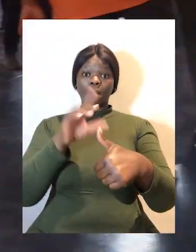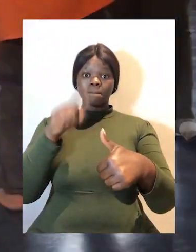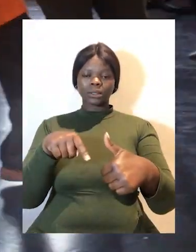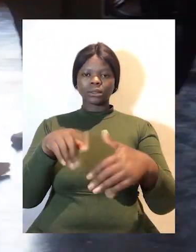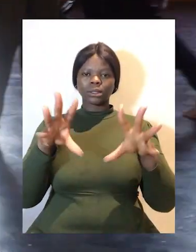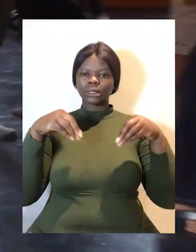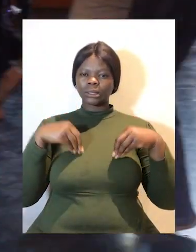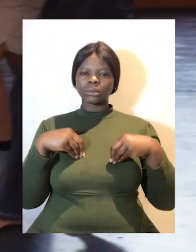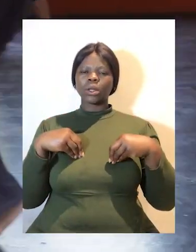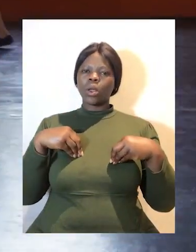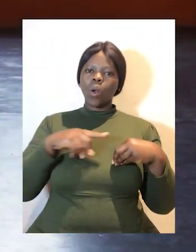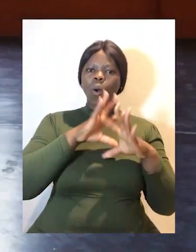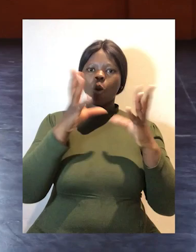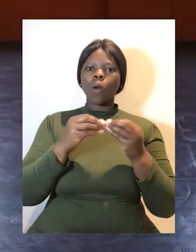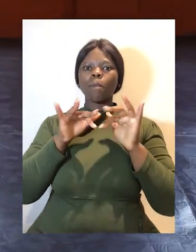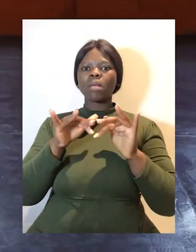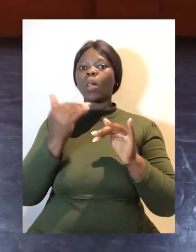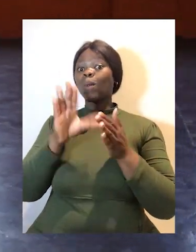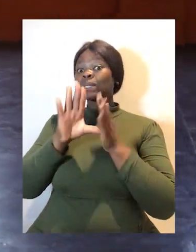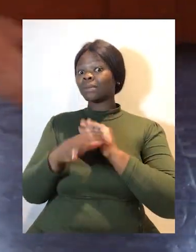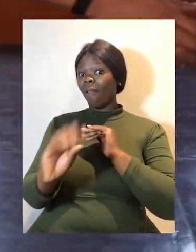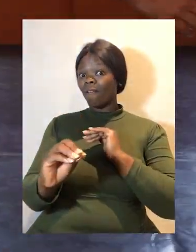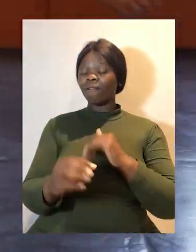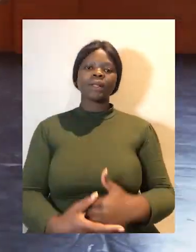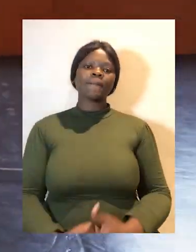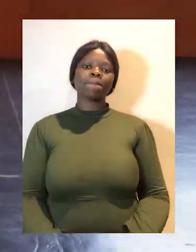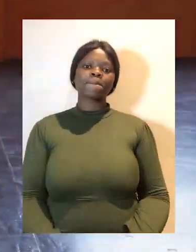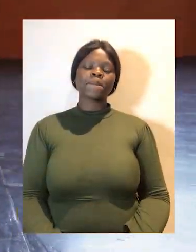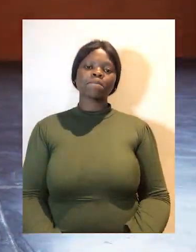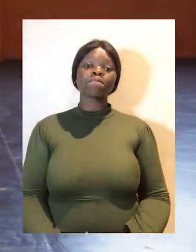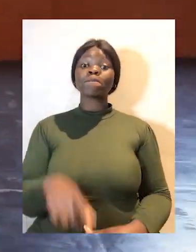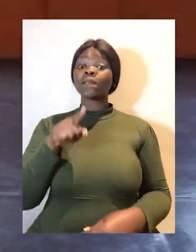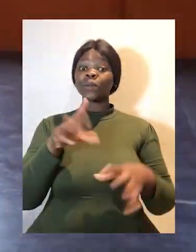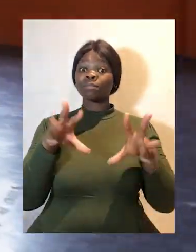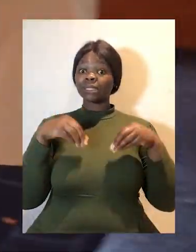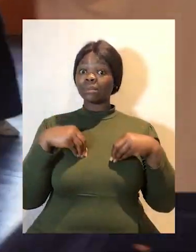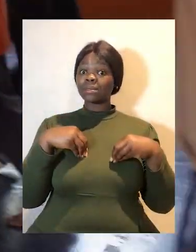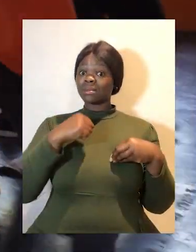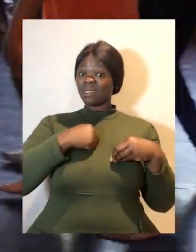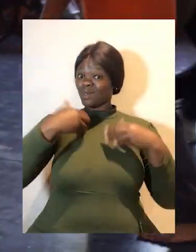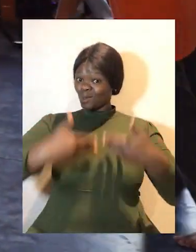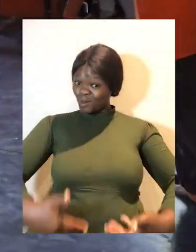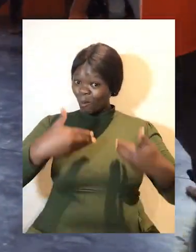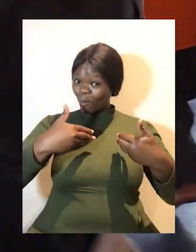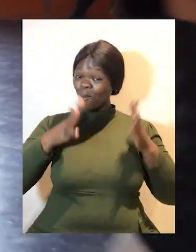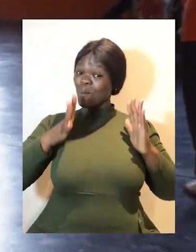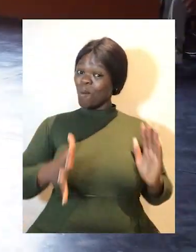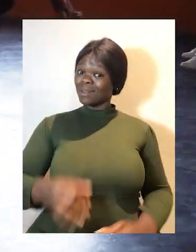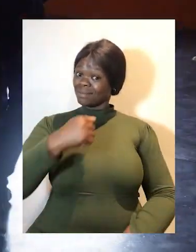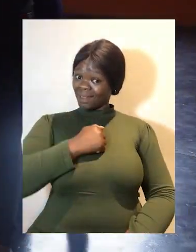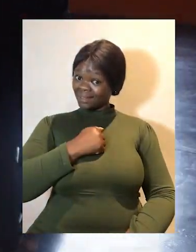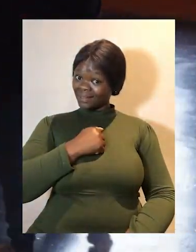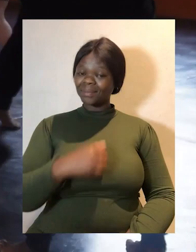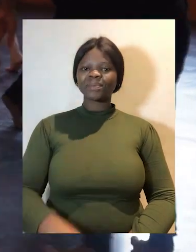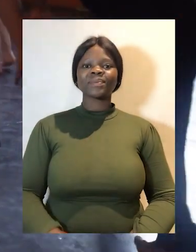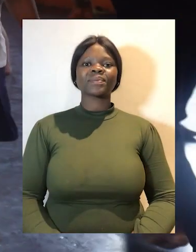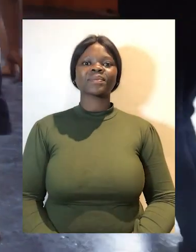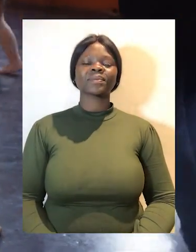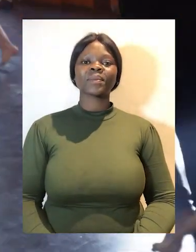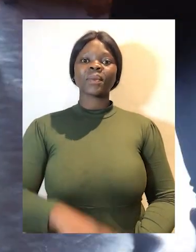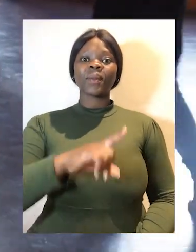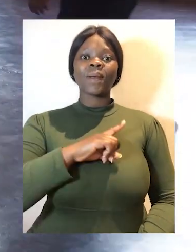For starters, we need to first accept. For everyone, people with disabilities, if you accept, this is who I am, this is my